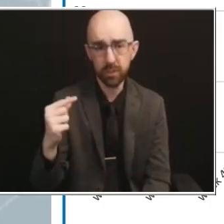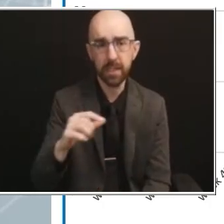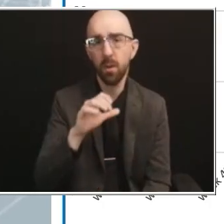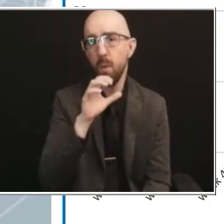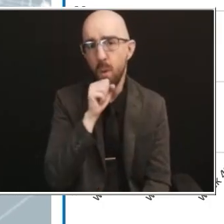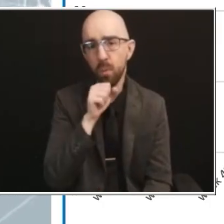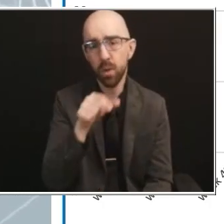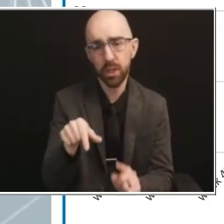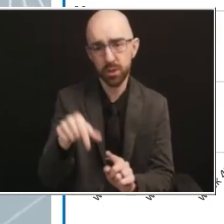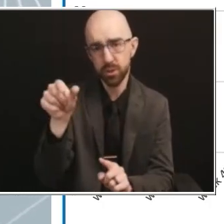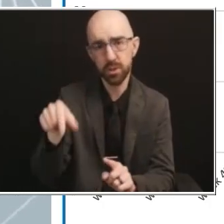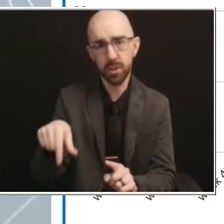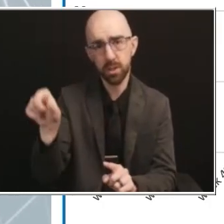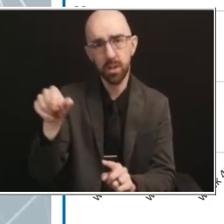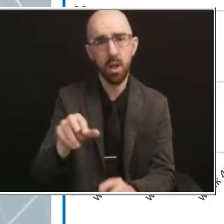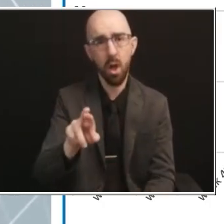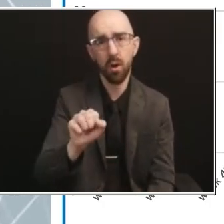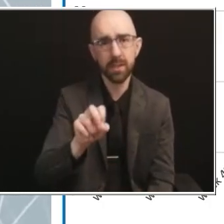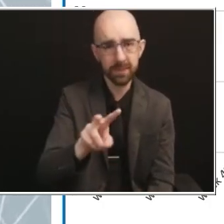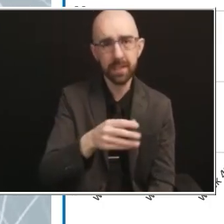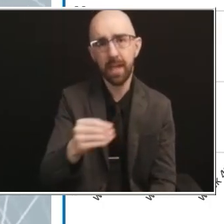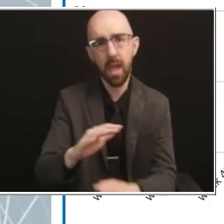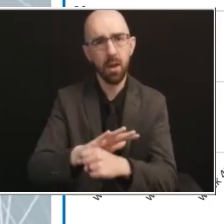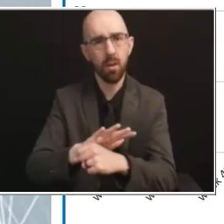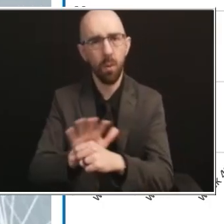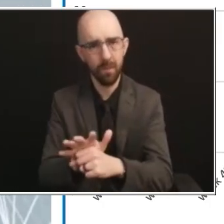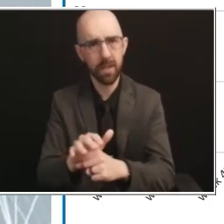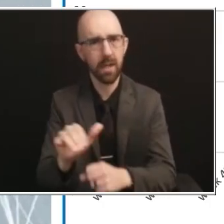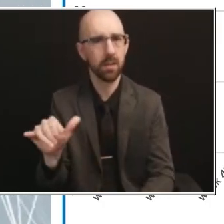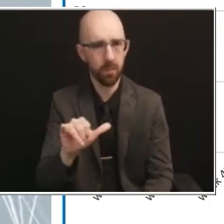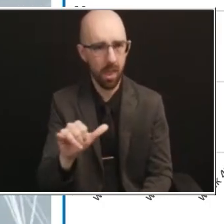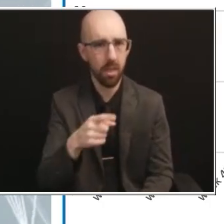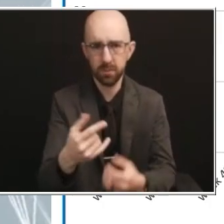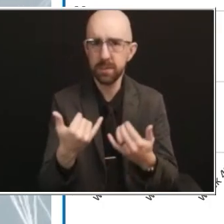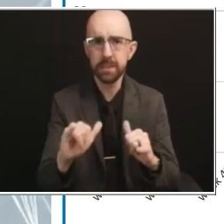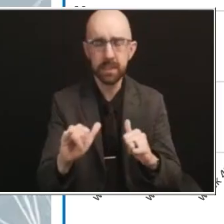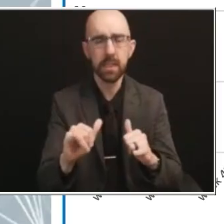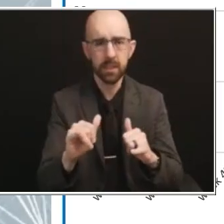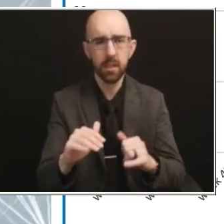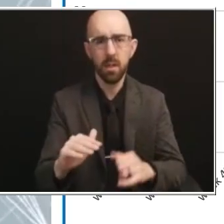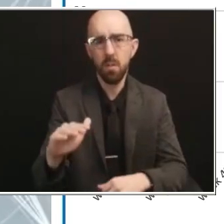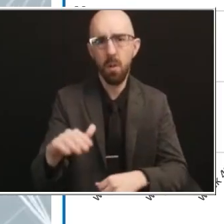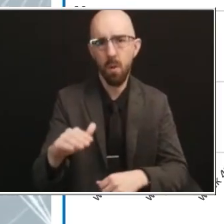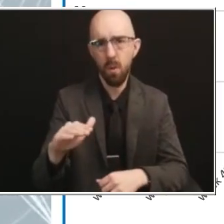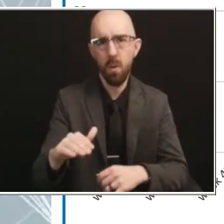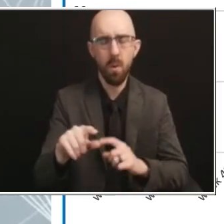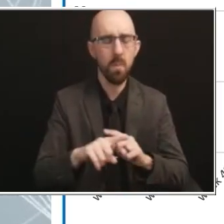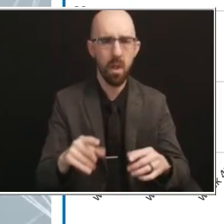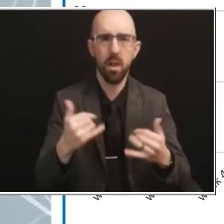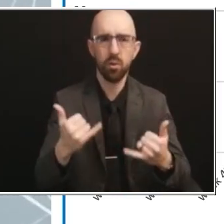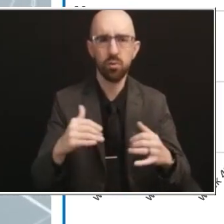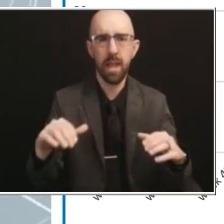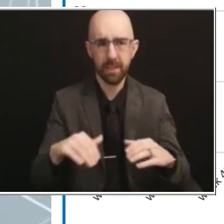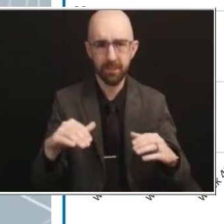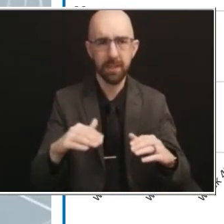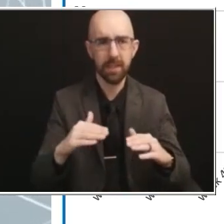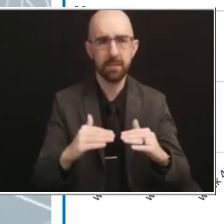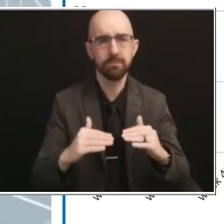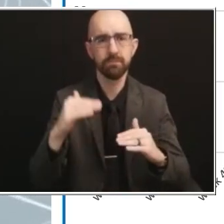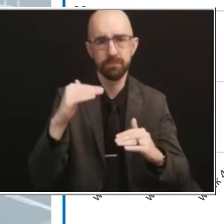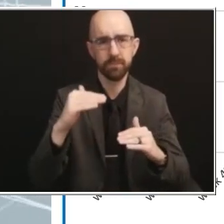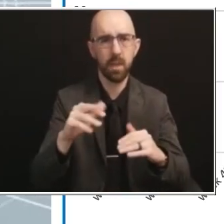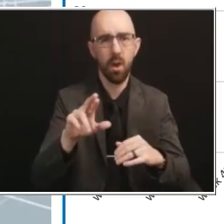are RSV and COVID as well. So there still remains low level but current activity of RSV and COVID.